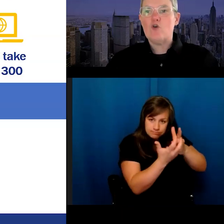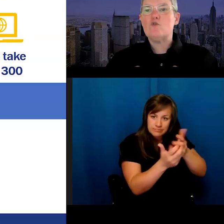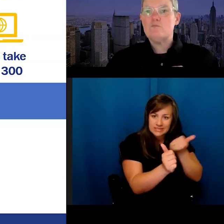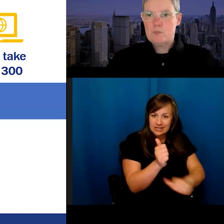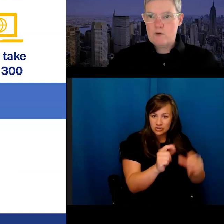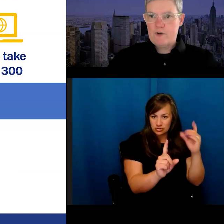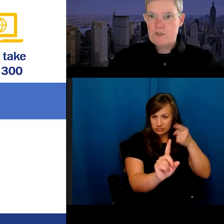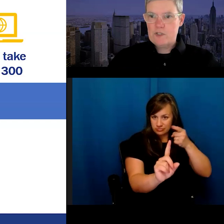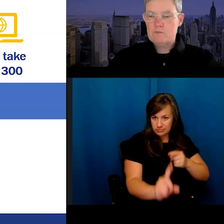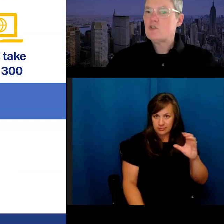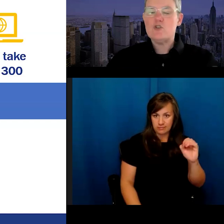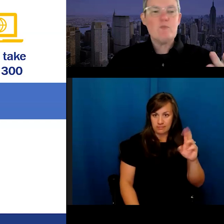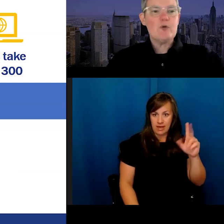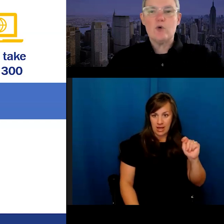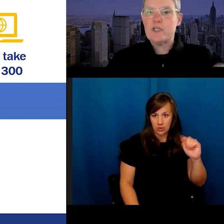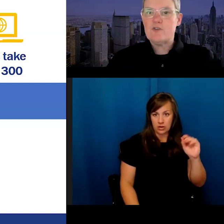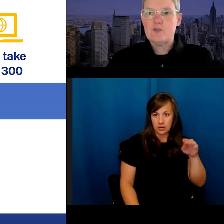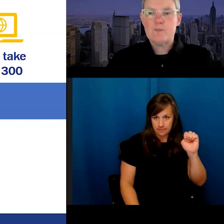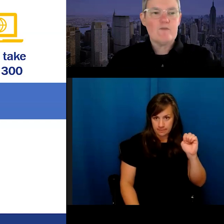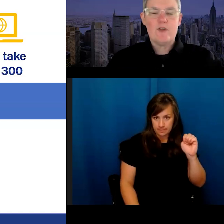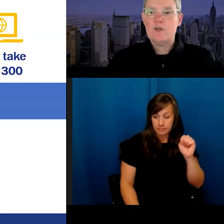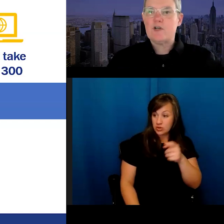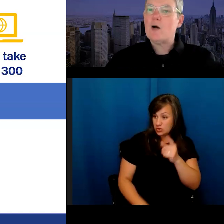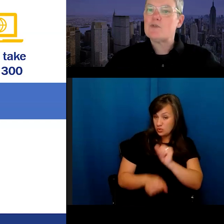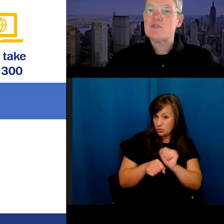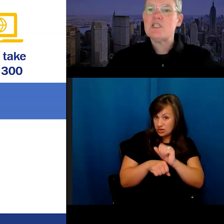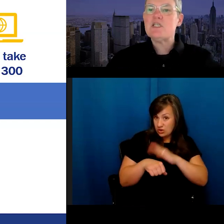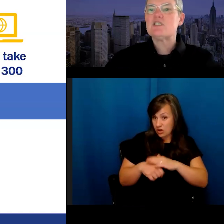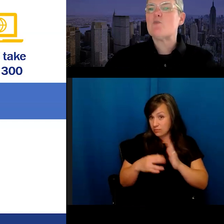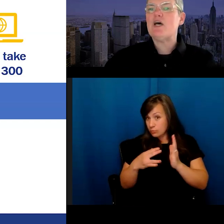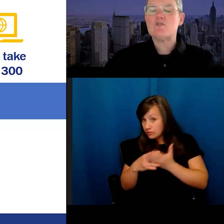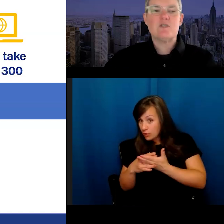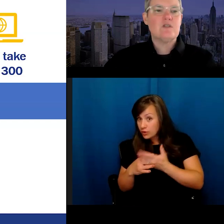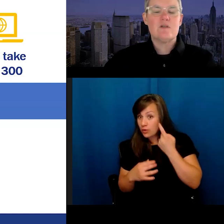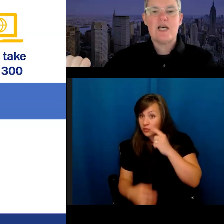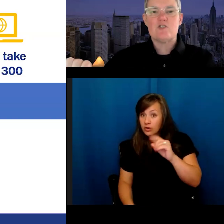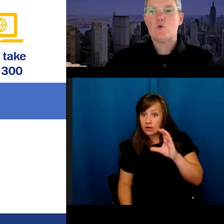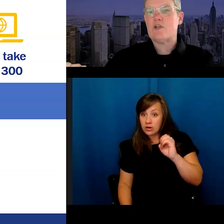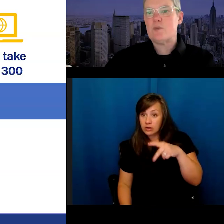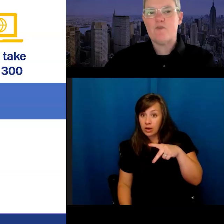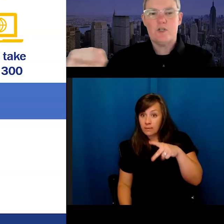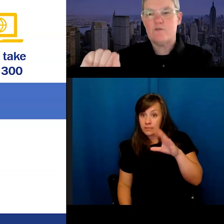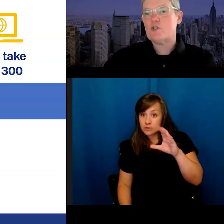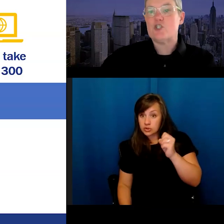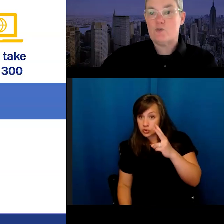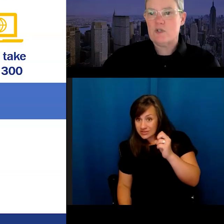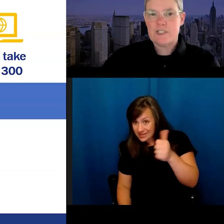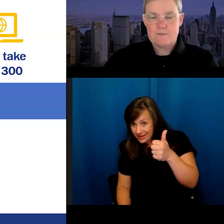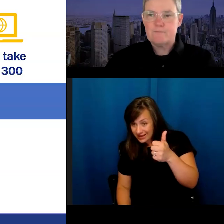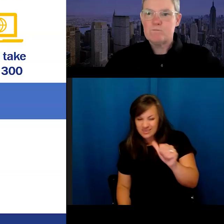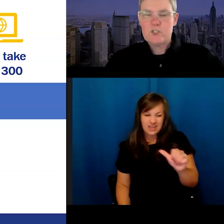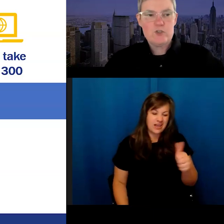on your own portfolio. So you might be working on your portfolio for Comp to 10, and someone else in the class is working on their portfolio for a